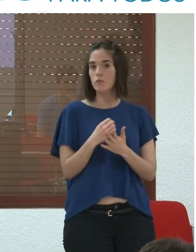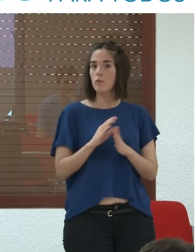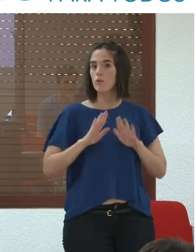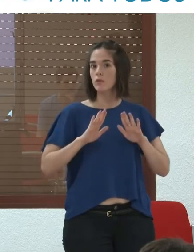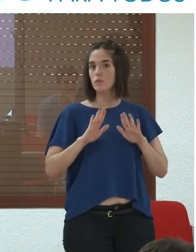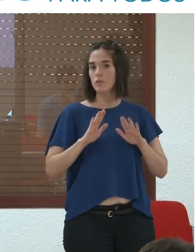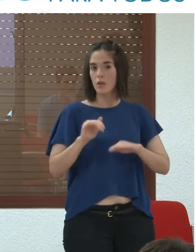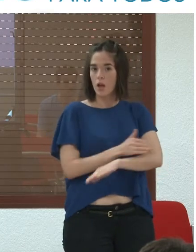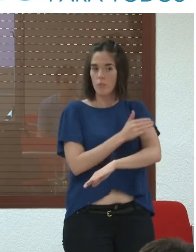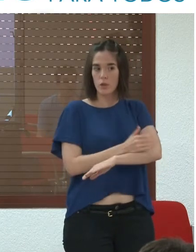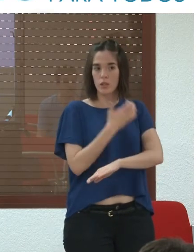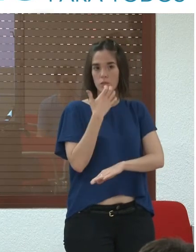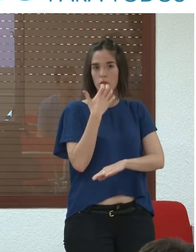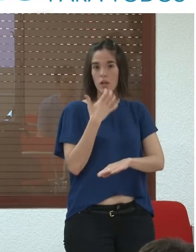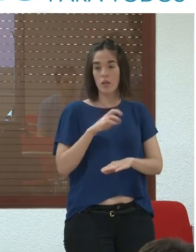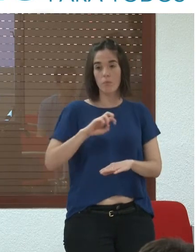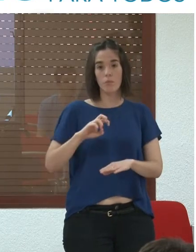was extremely complex,